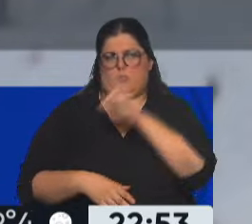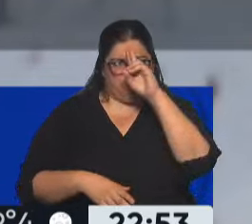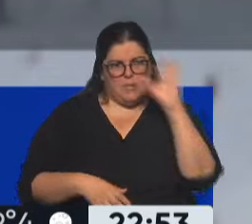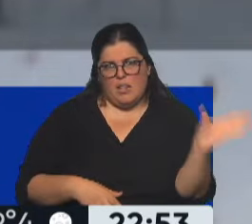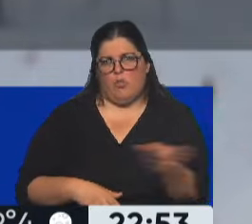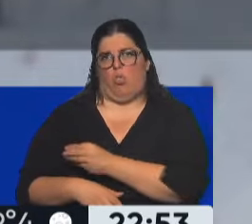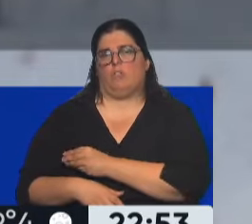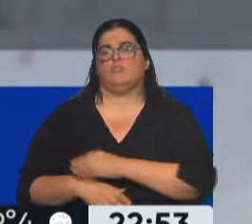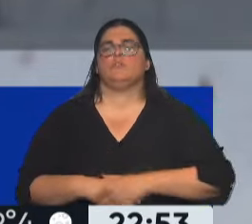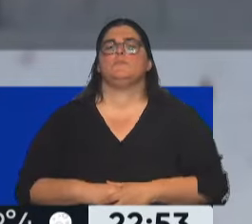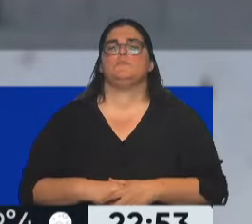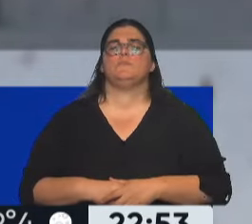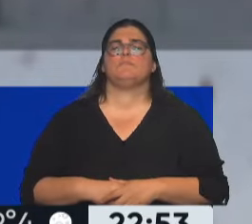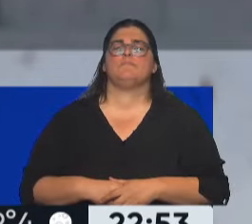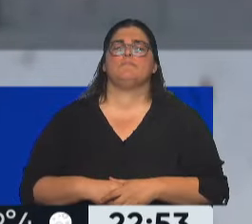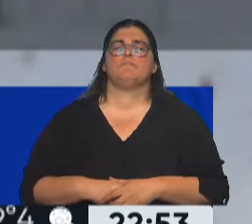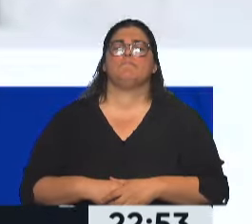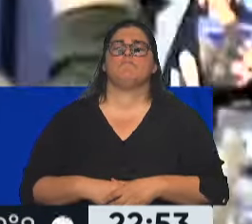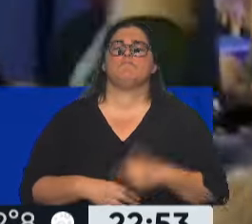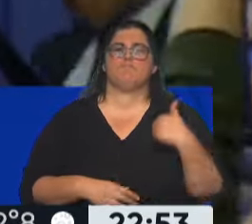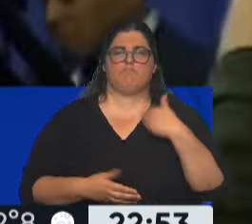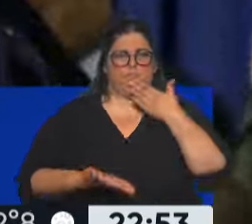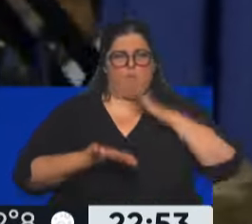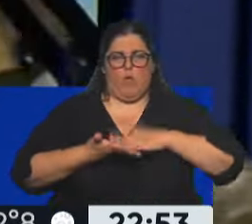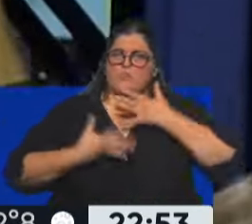americans And I take that pledge